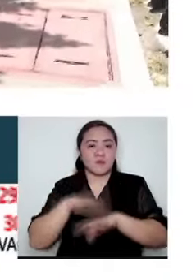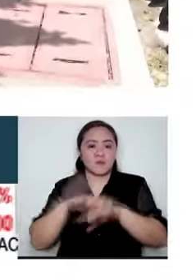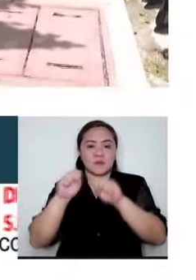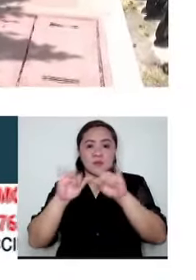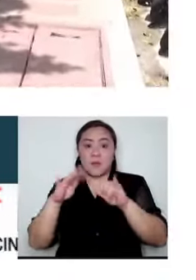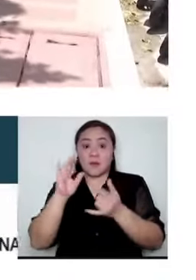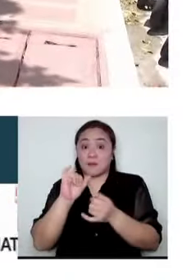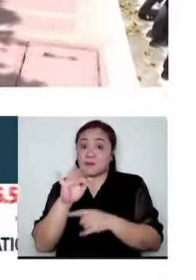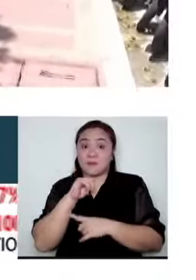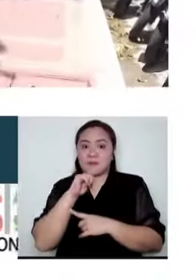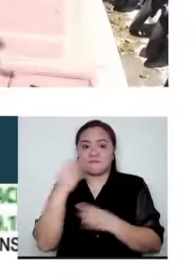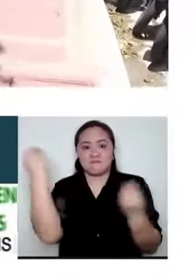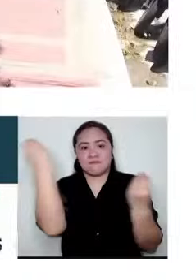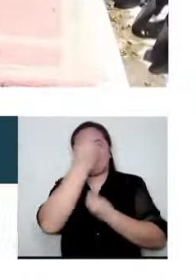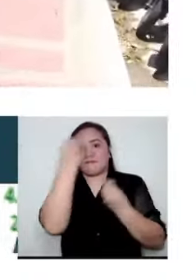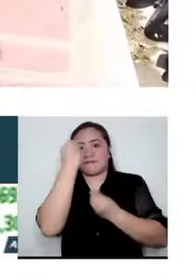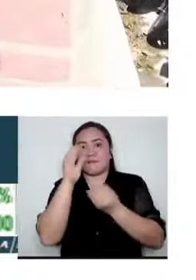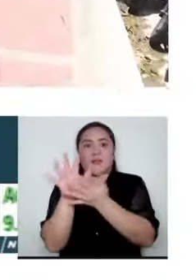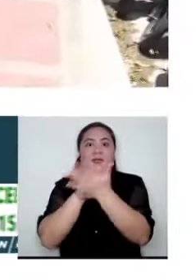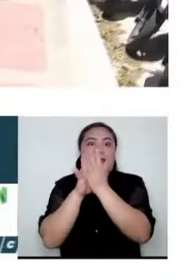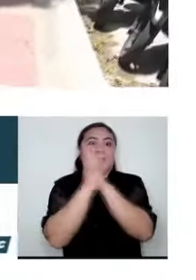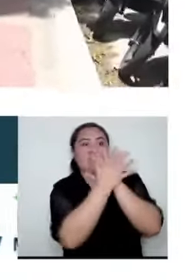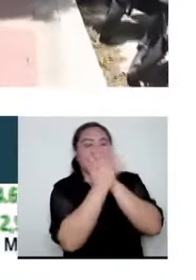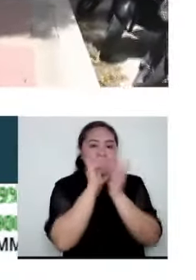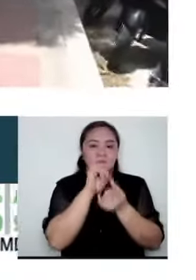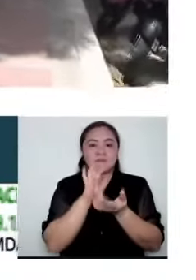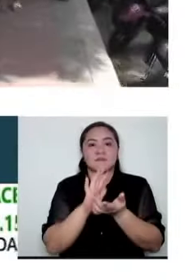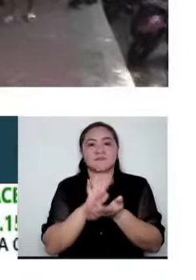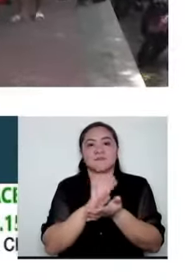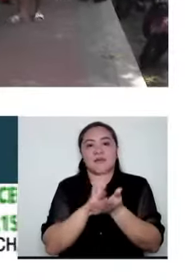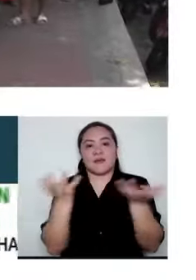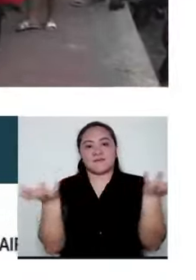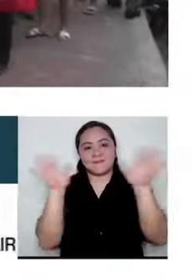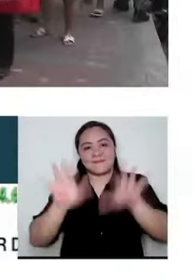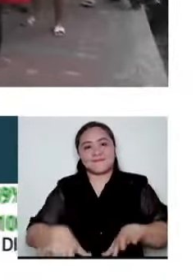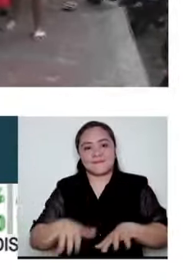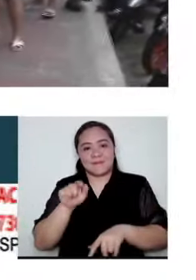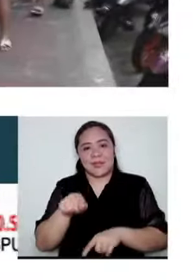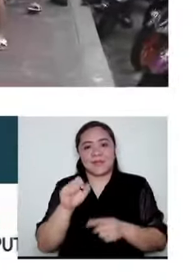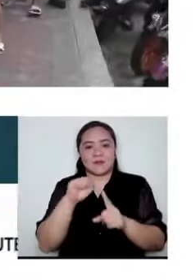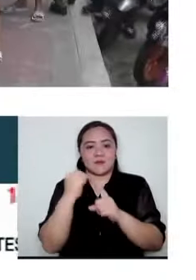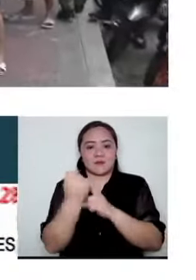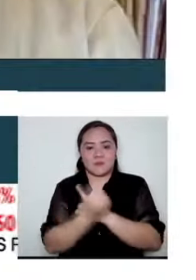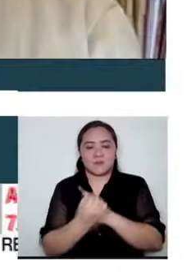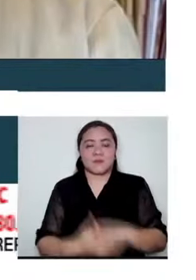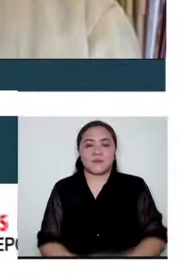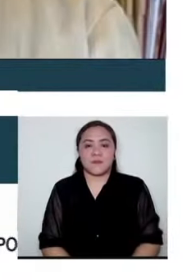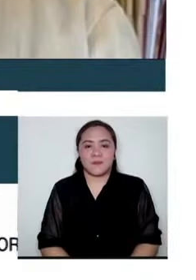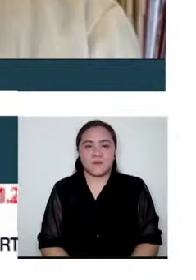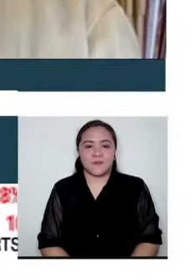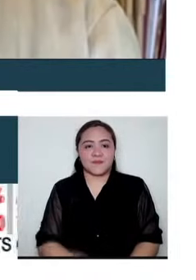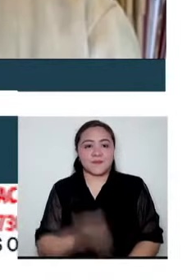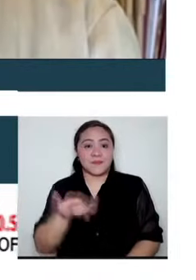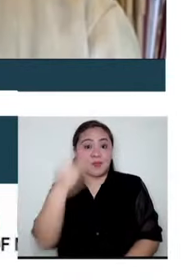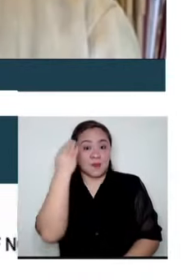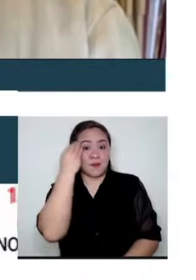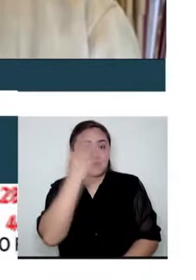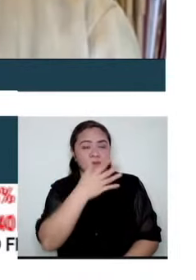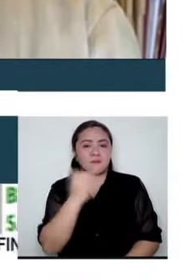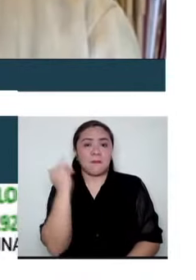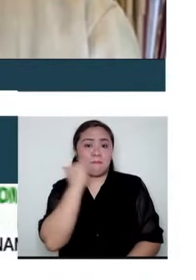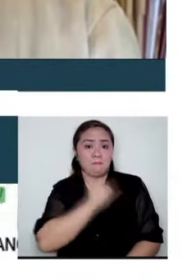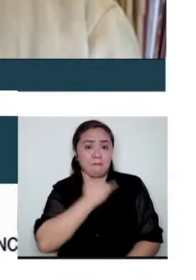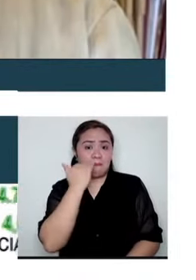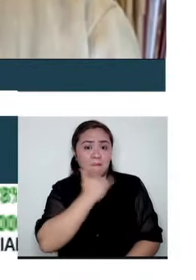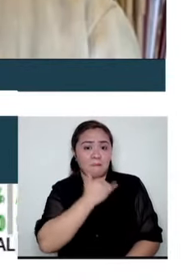talaga. Akala nila all can be vaccinated. That's why we have that situation. Let's go back to the misinformation that spread,